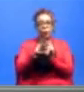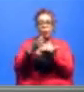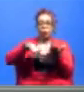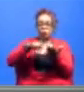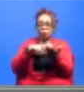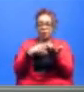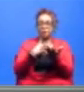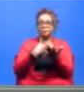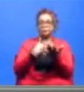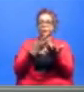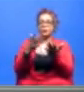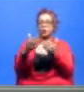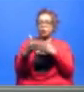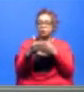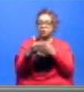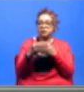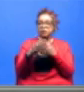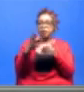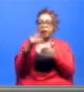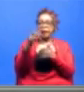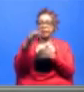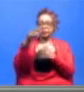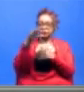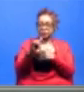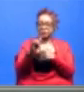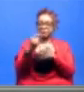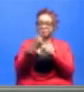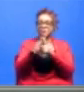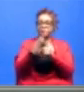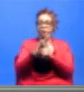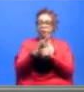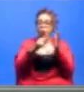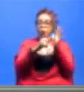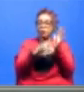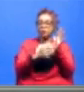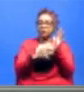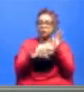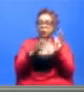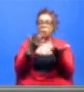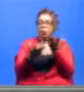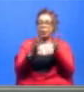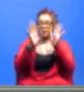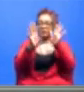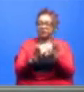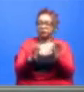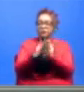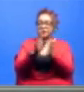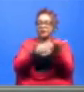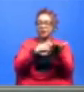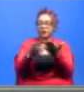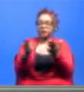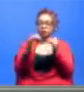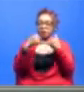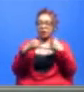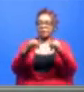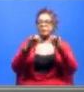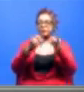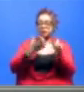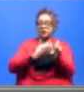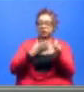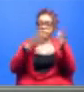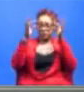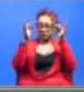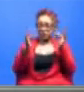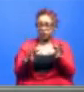are closer to a dystopian multipolar order where the veto and the failure to implement the Council's